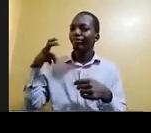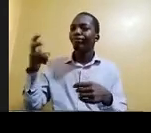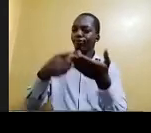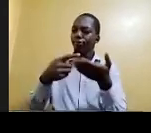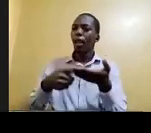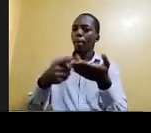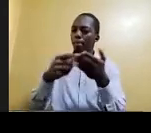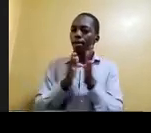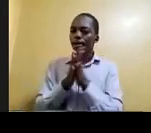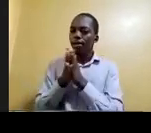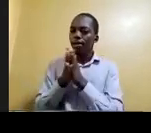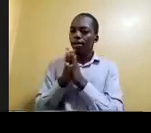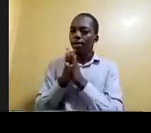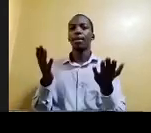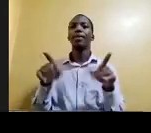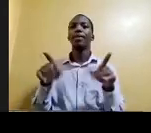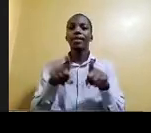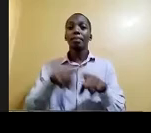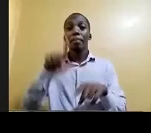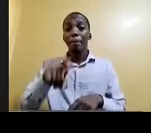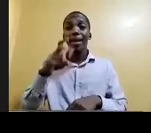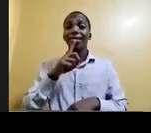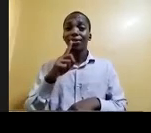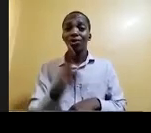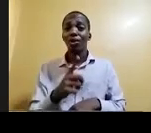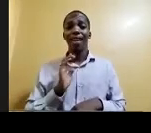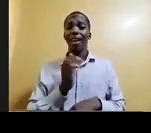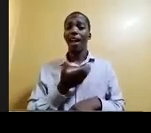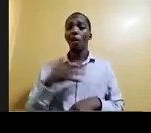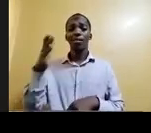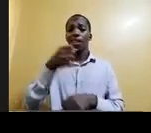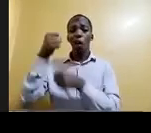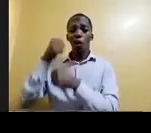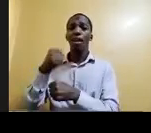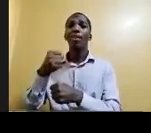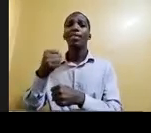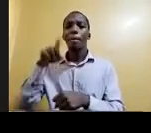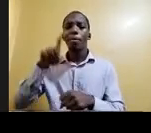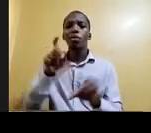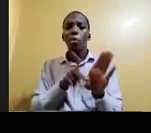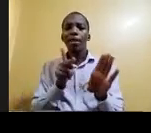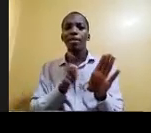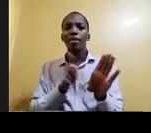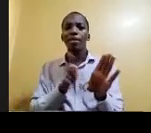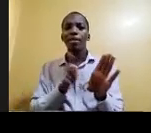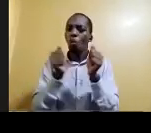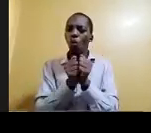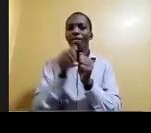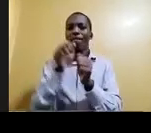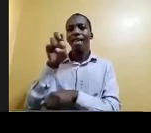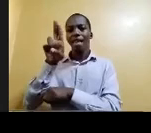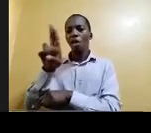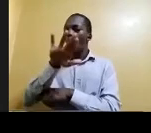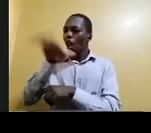We also have to ensure that our stakeholders can participate with the European Commission and other partners in